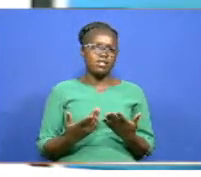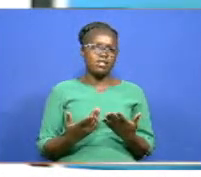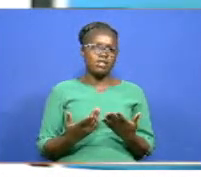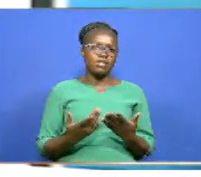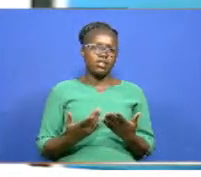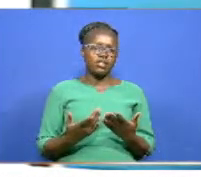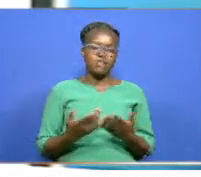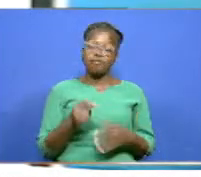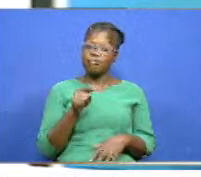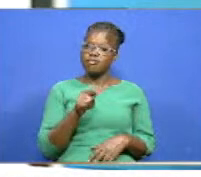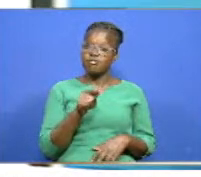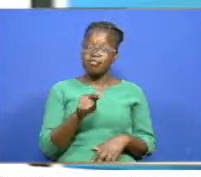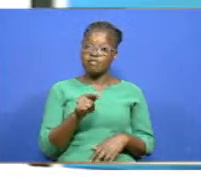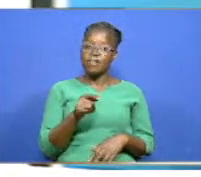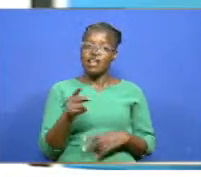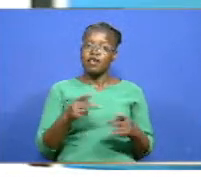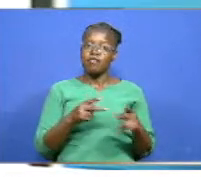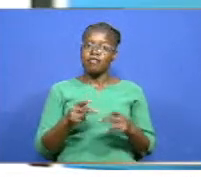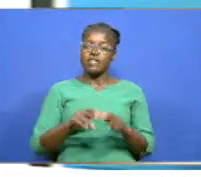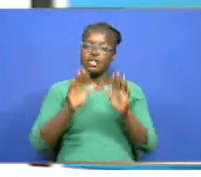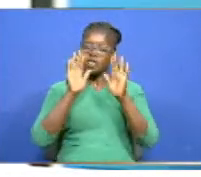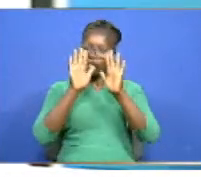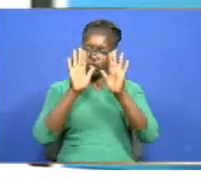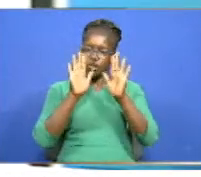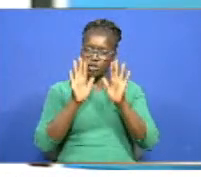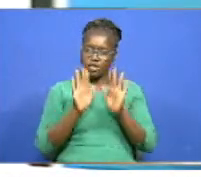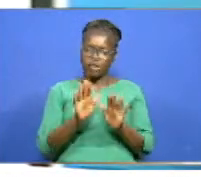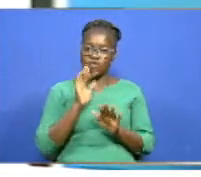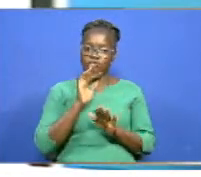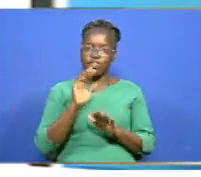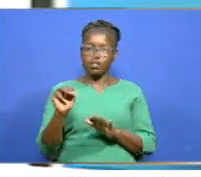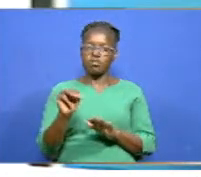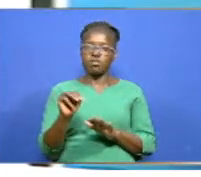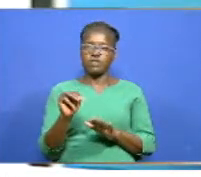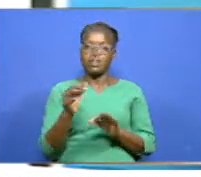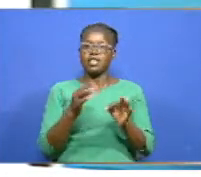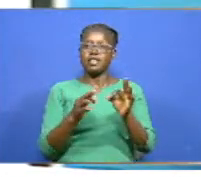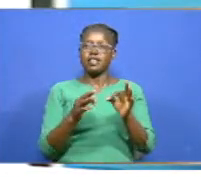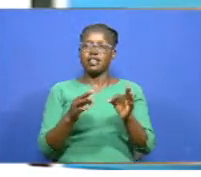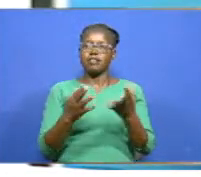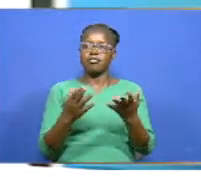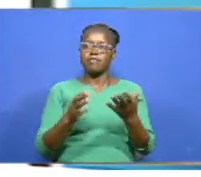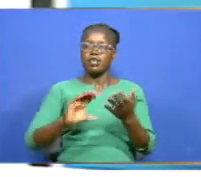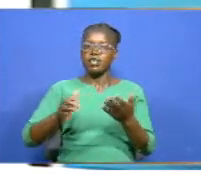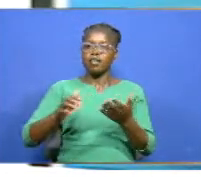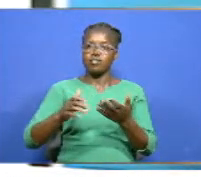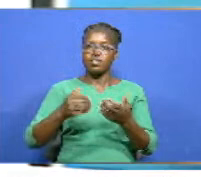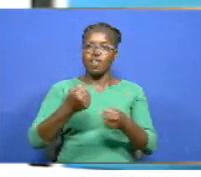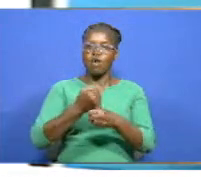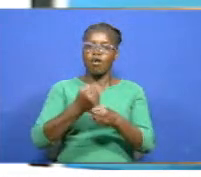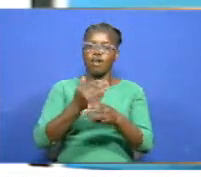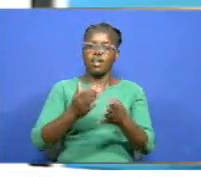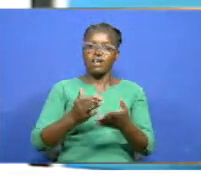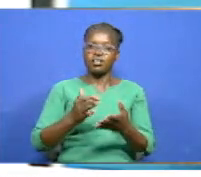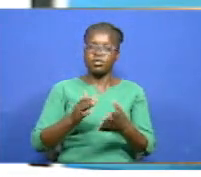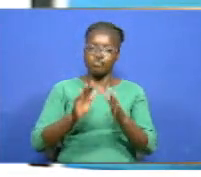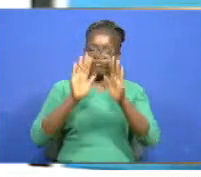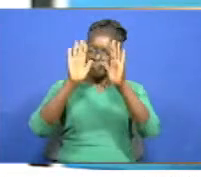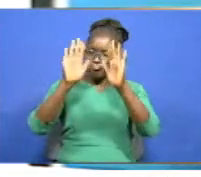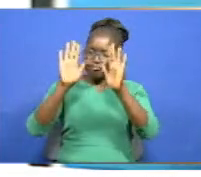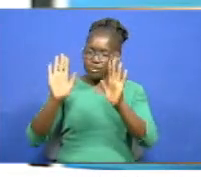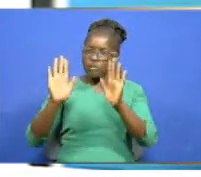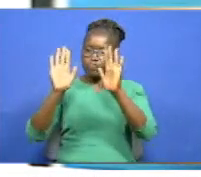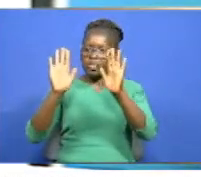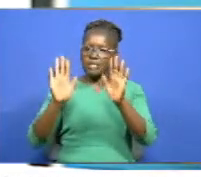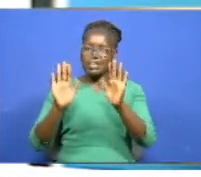is a very important contest for him. So even when you see him getting his county machineries down to campaign, it's a